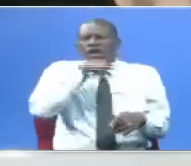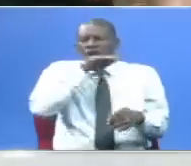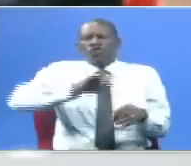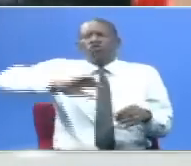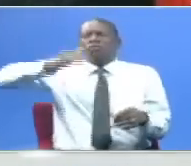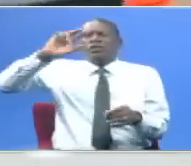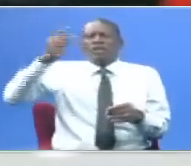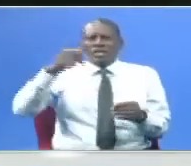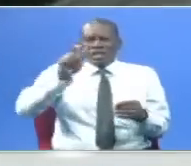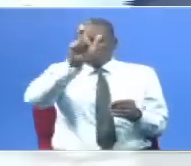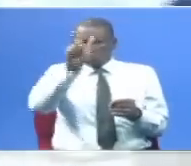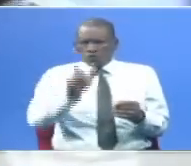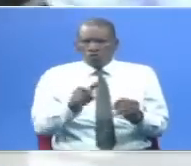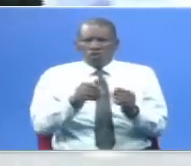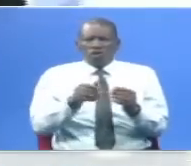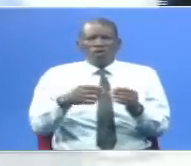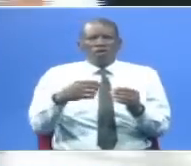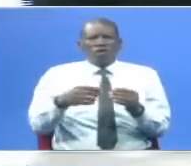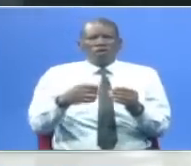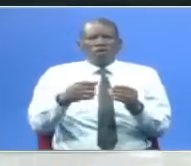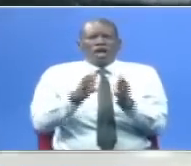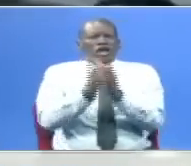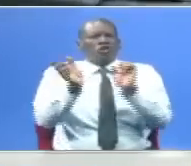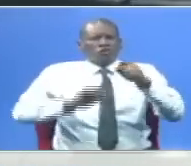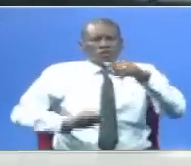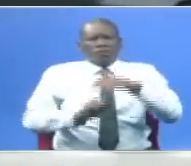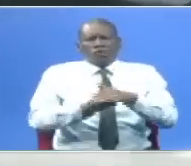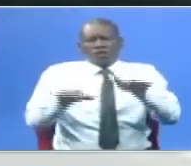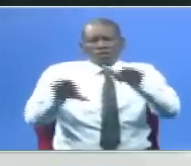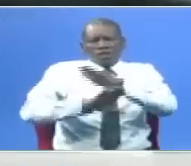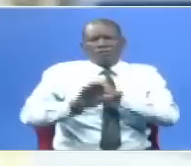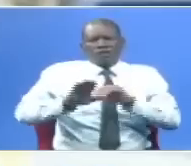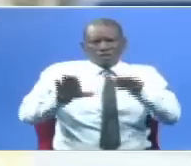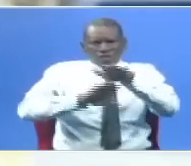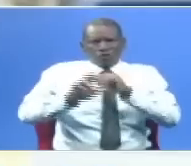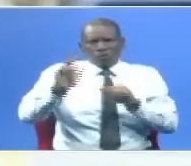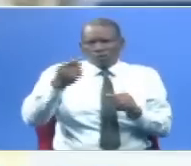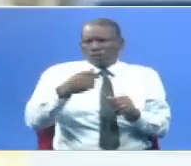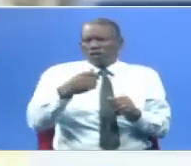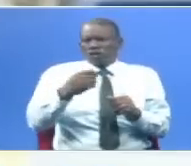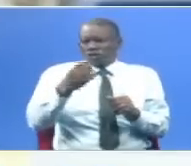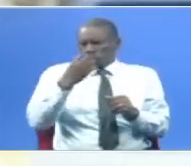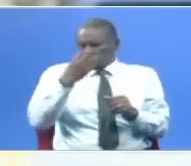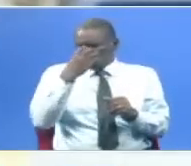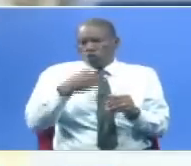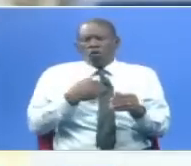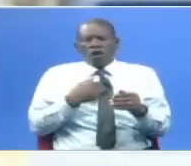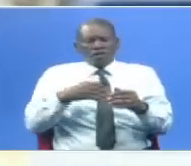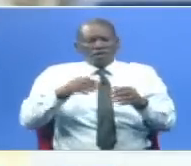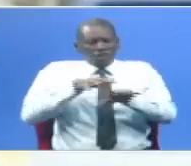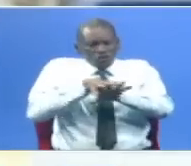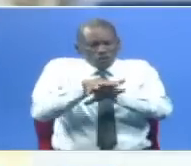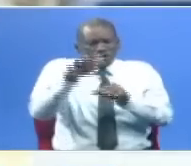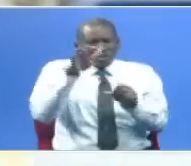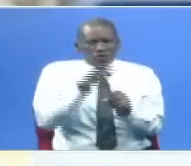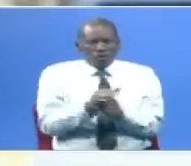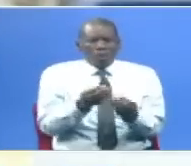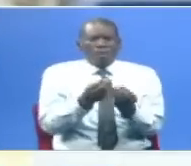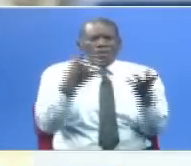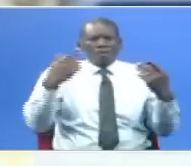Kenya backyard at the expense of his deputy who had made serious inroads. Many people thought, and I think